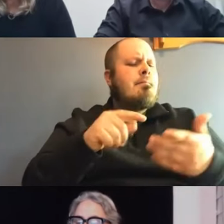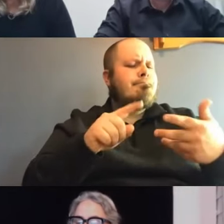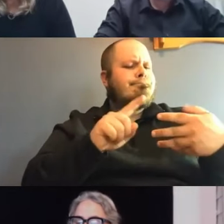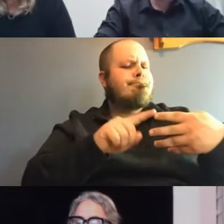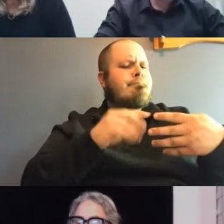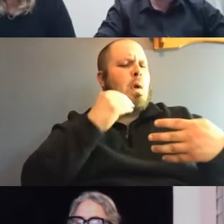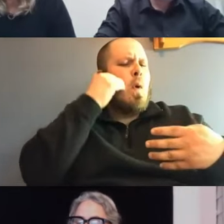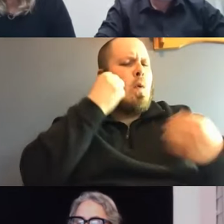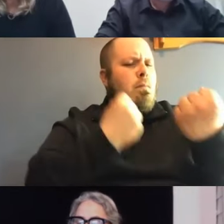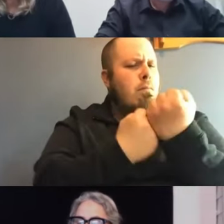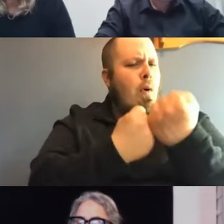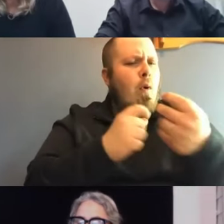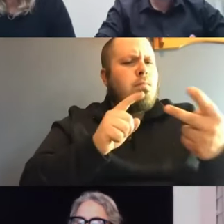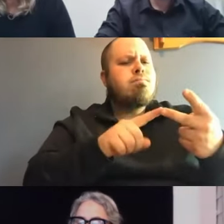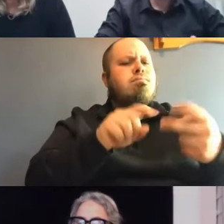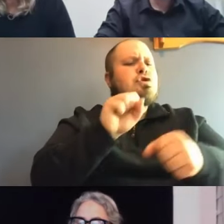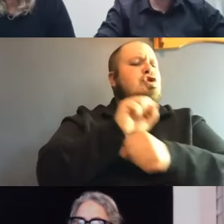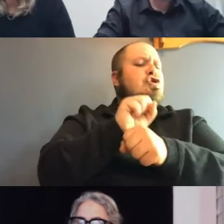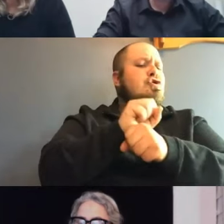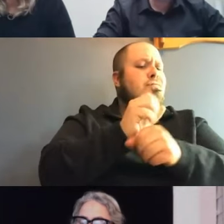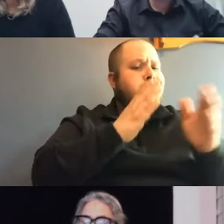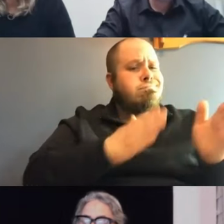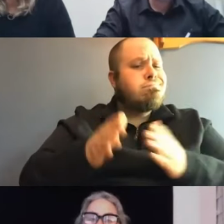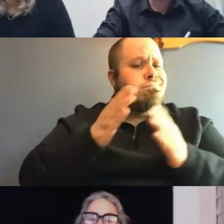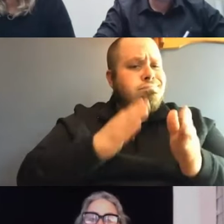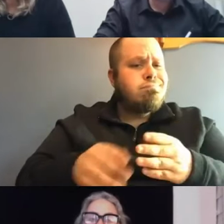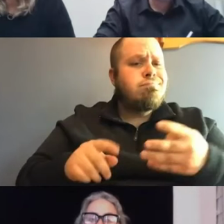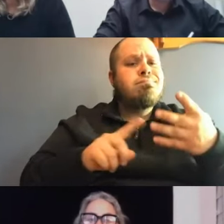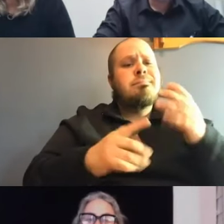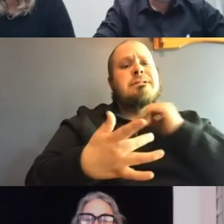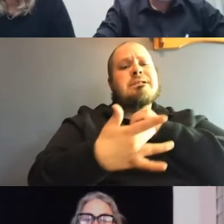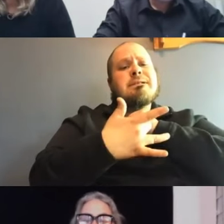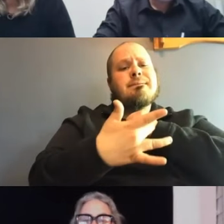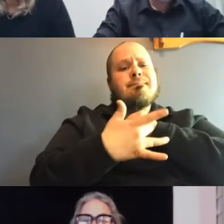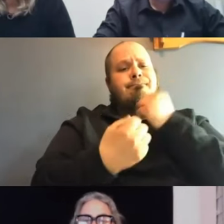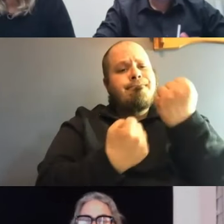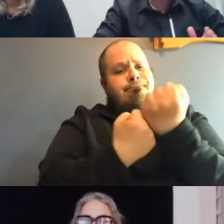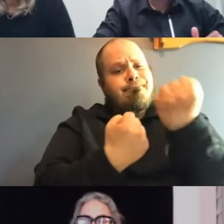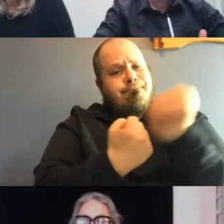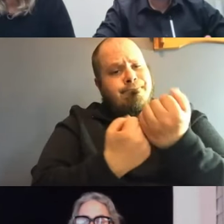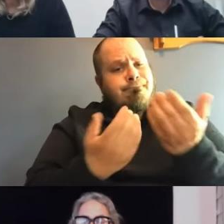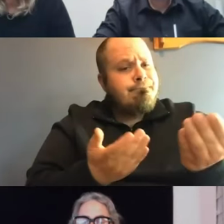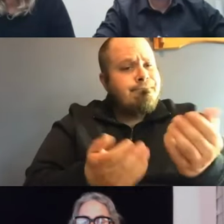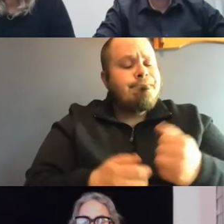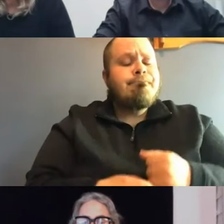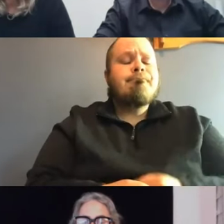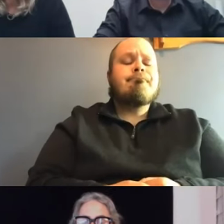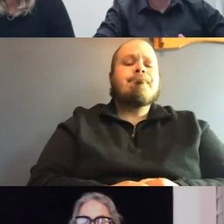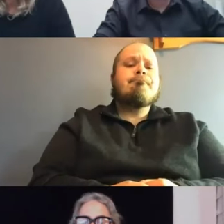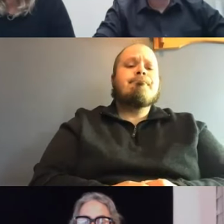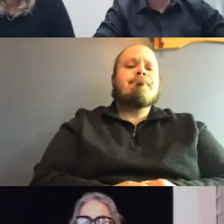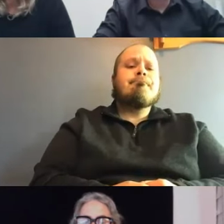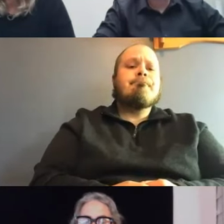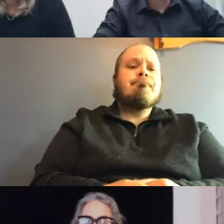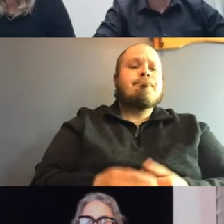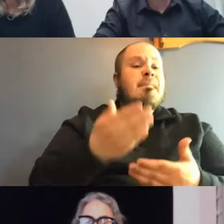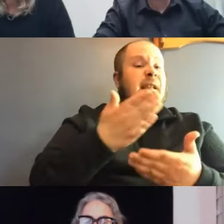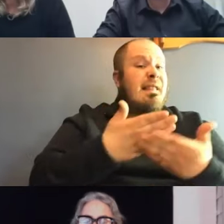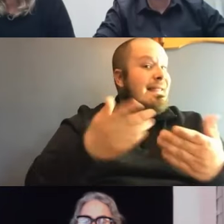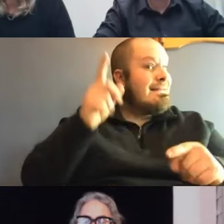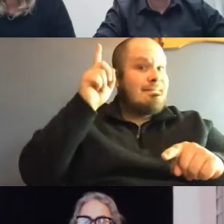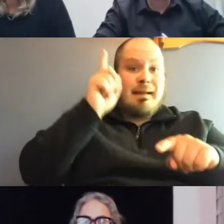career planning, assistive technology services, but things that your child cannot access